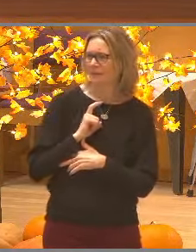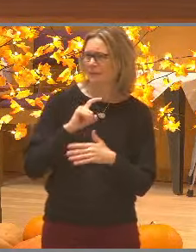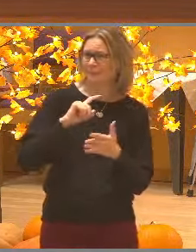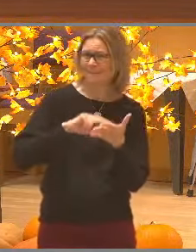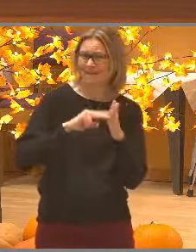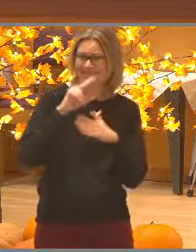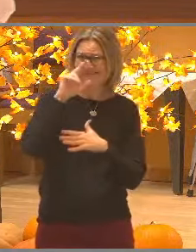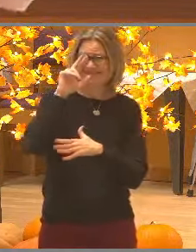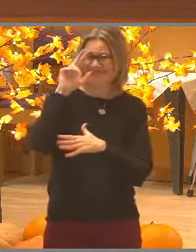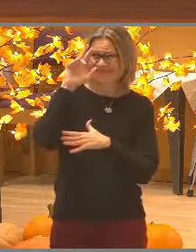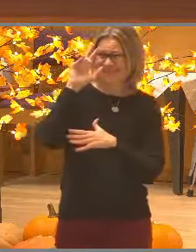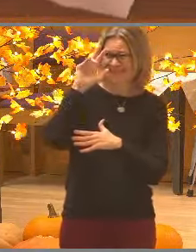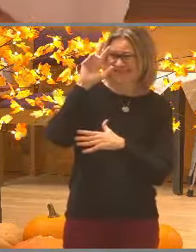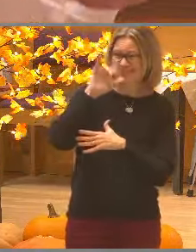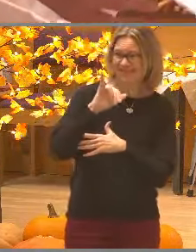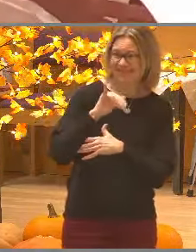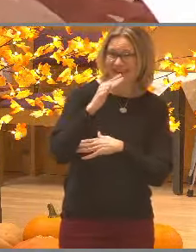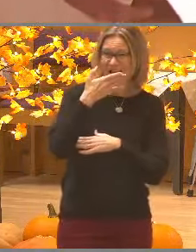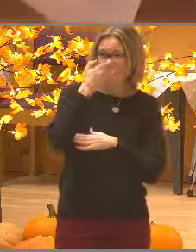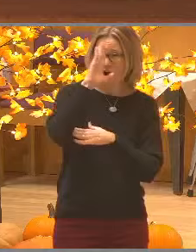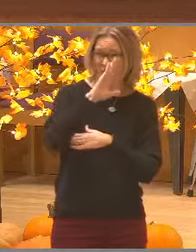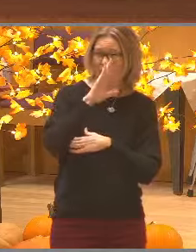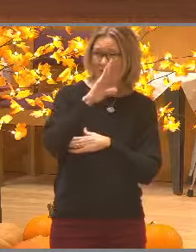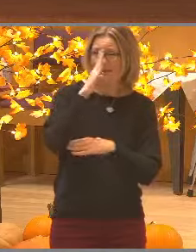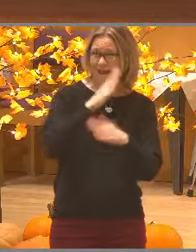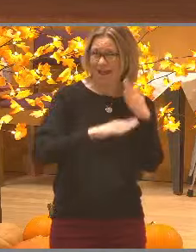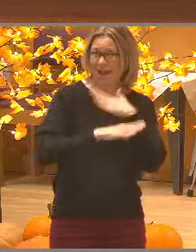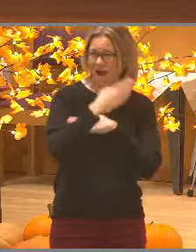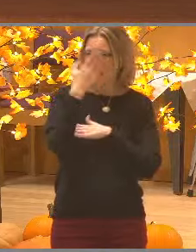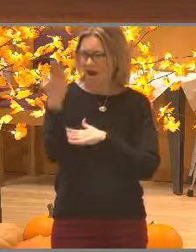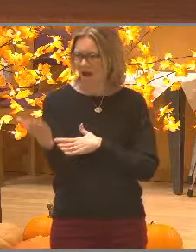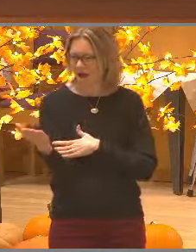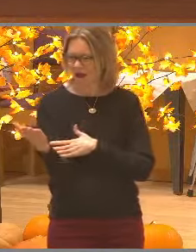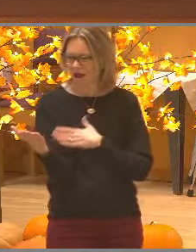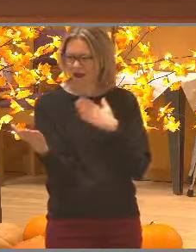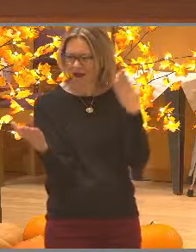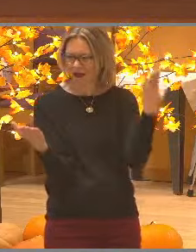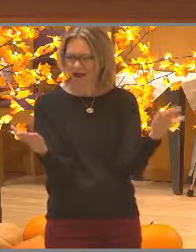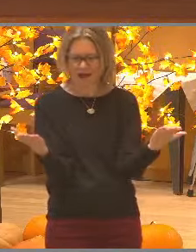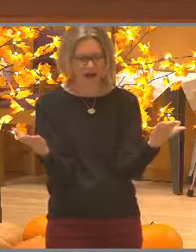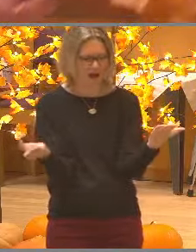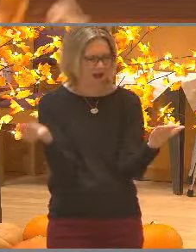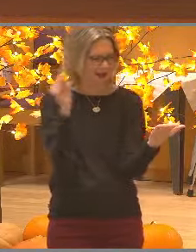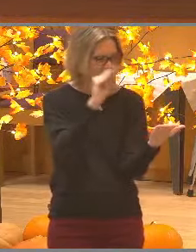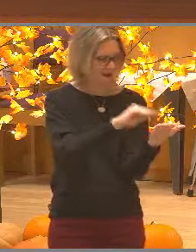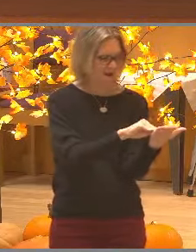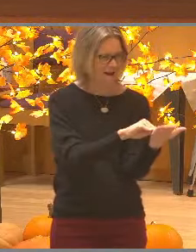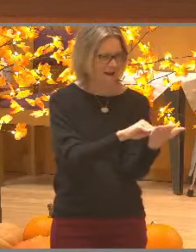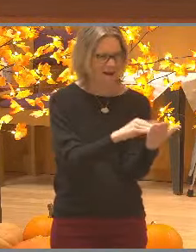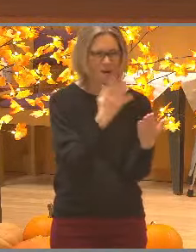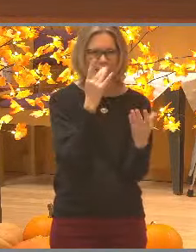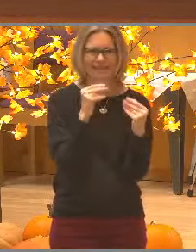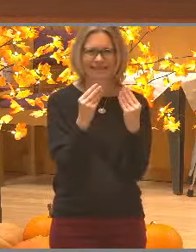God, right to place them in the left hand of God so that God can continue spreading the seeds.